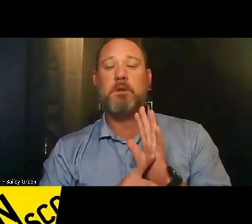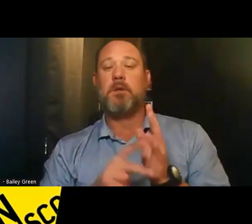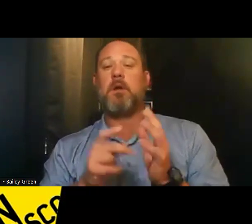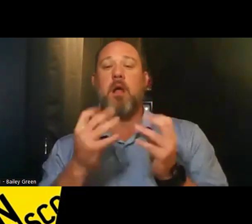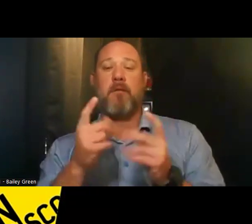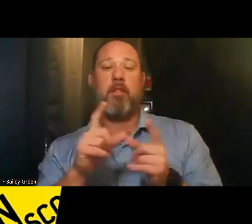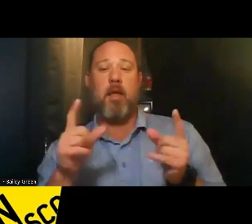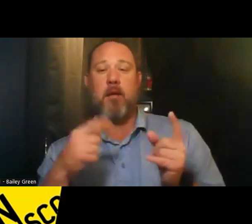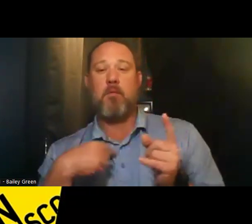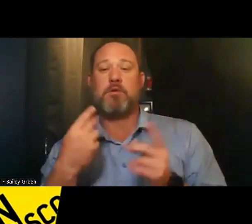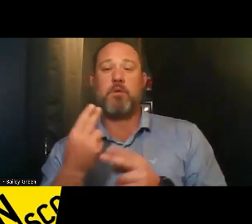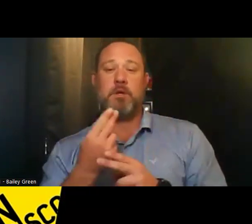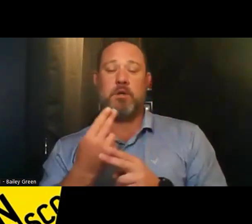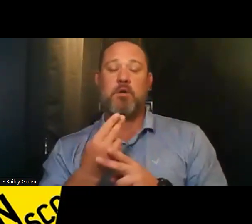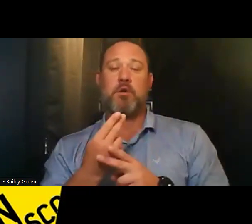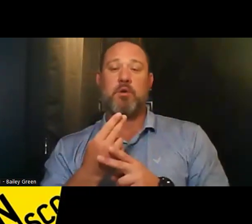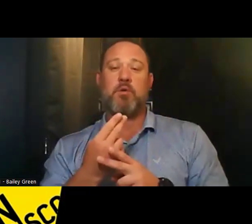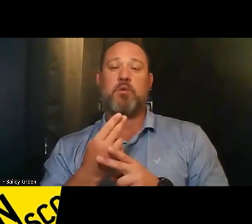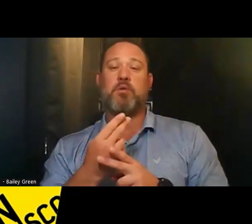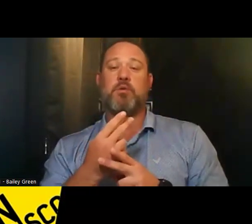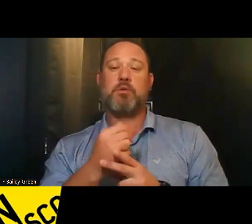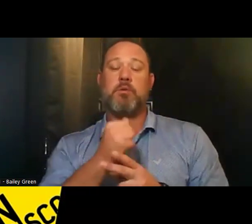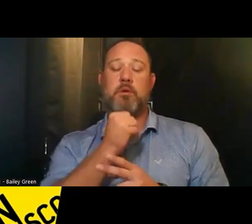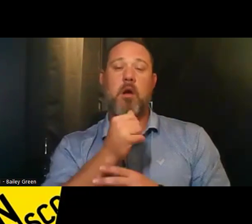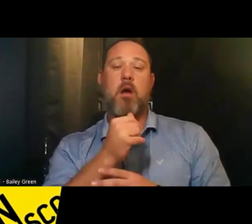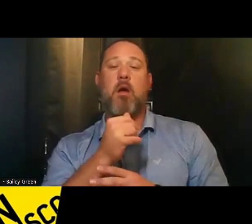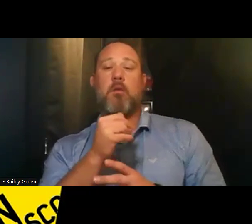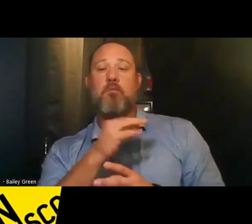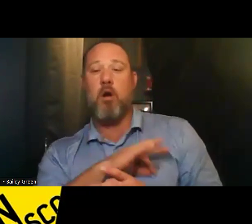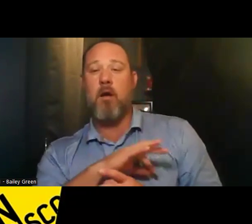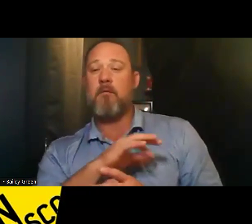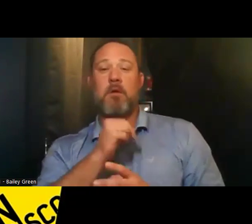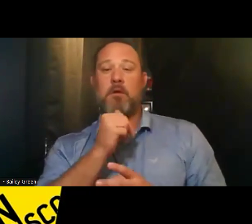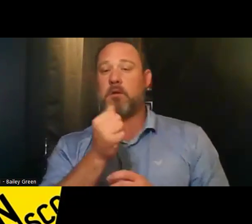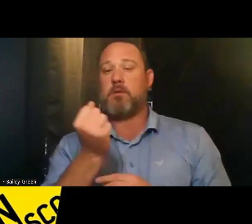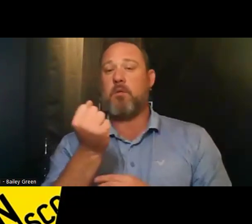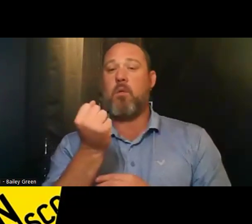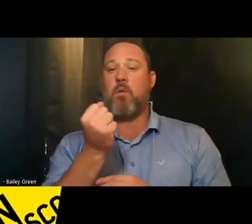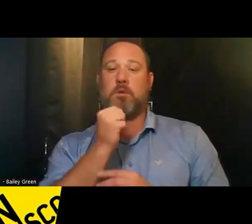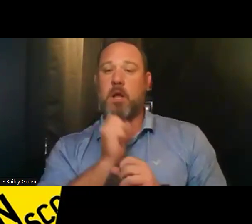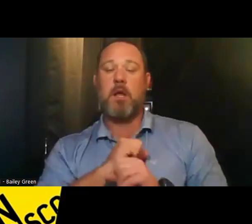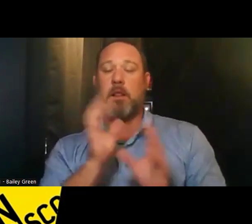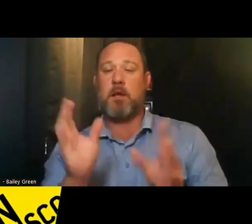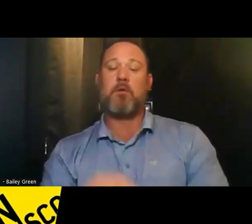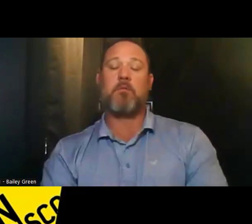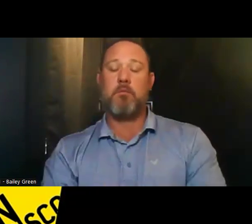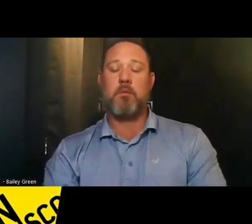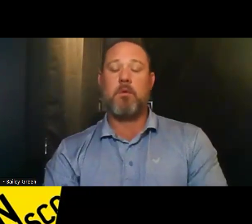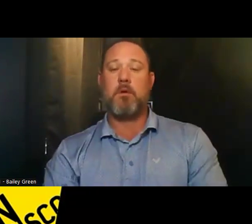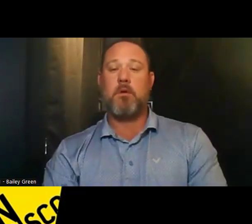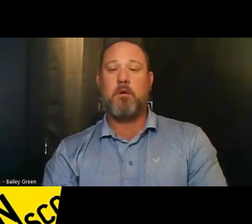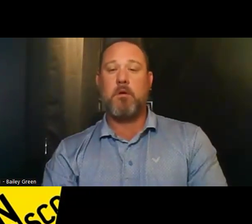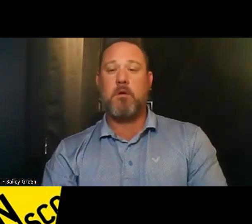the language we use, in our nonprofit world and stuff doesn't really hold because it's not clear enough.